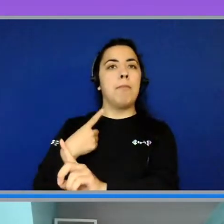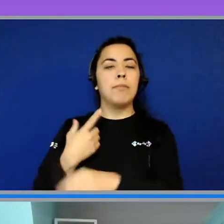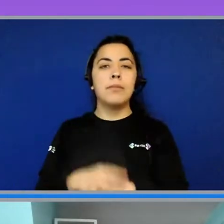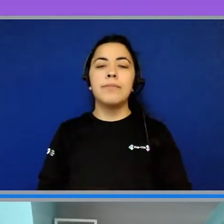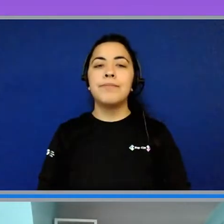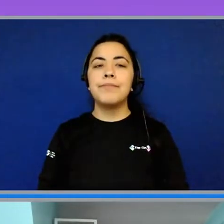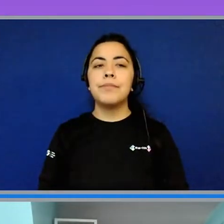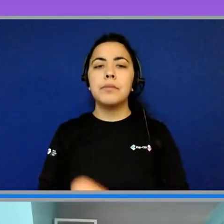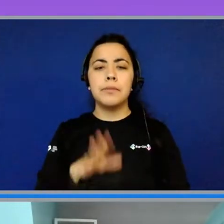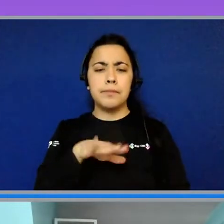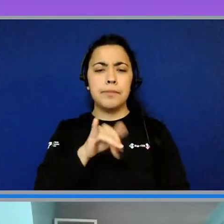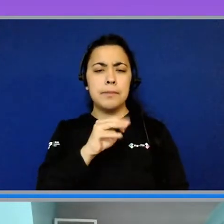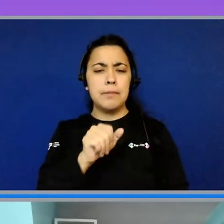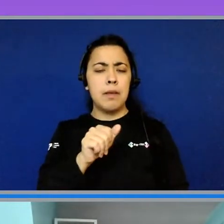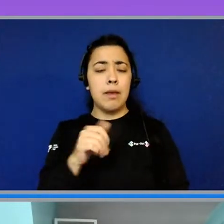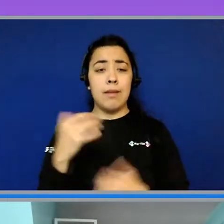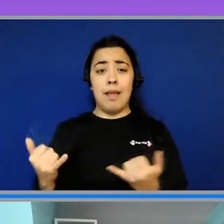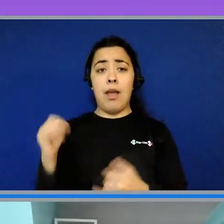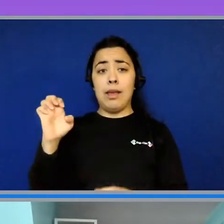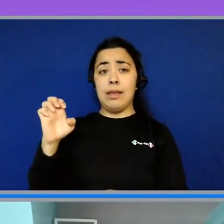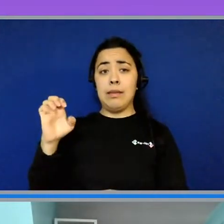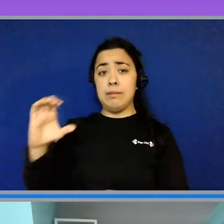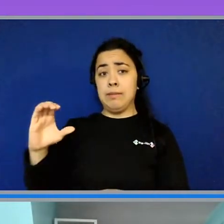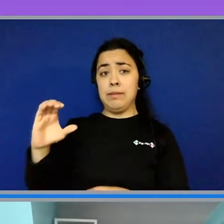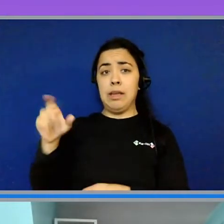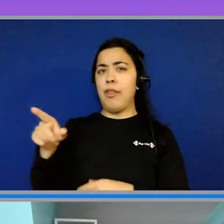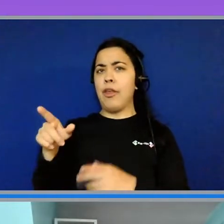the European Commission planning as next steps from here?